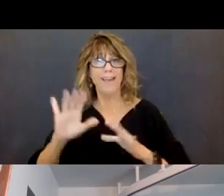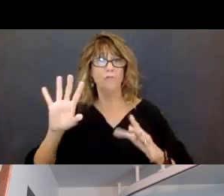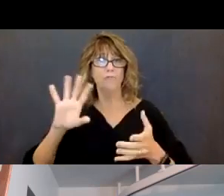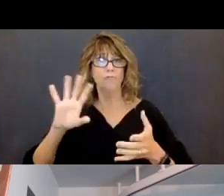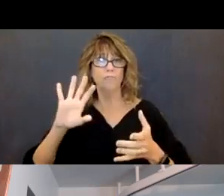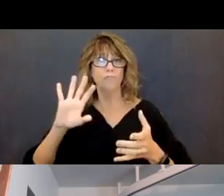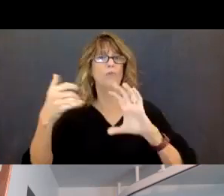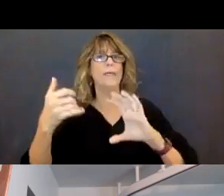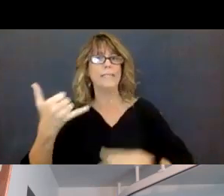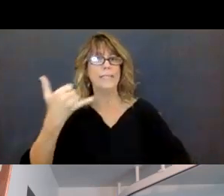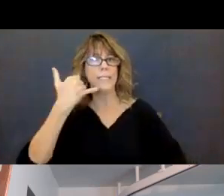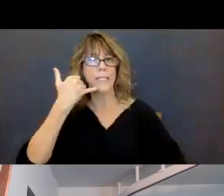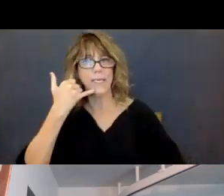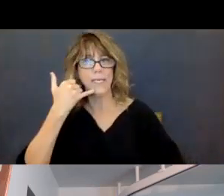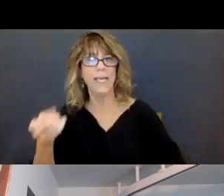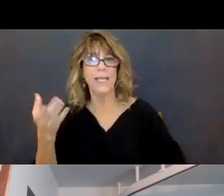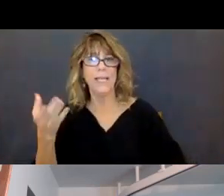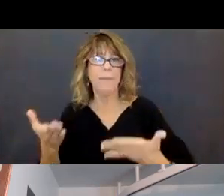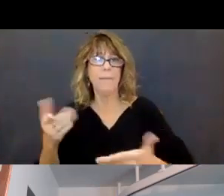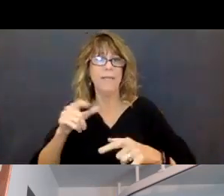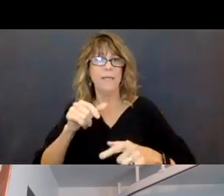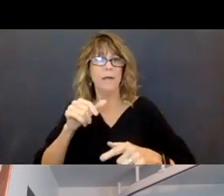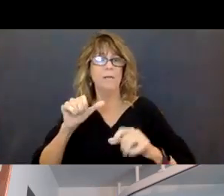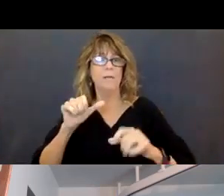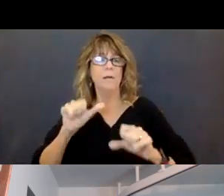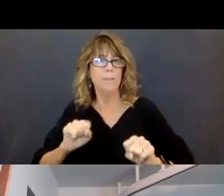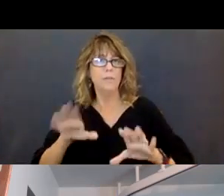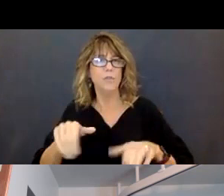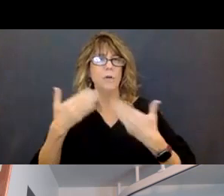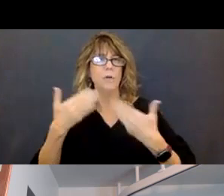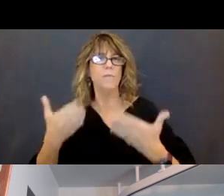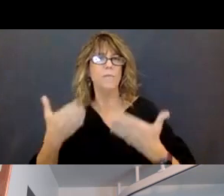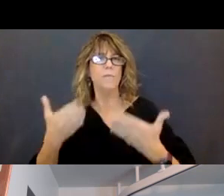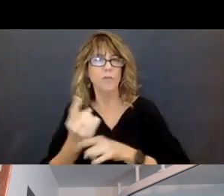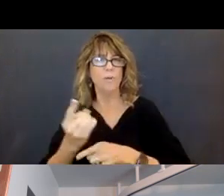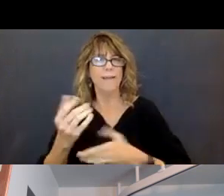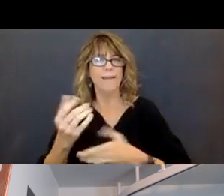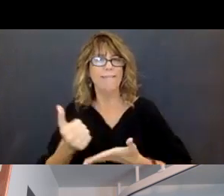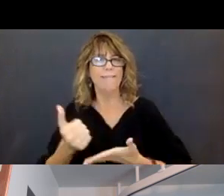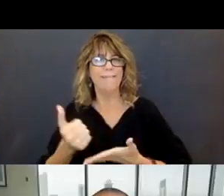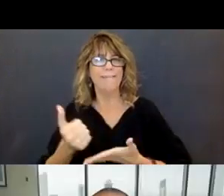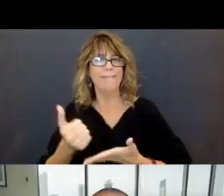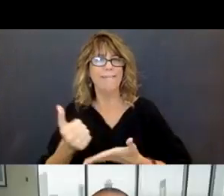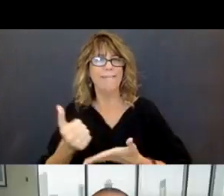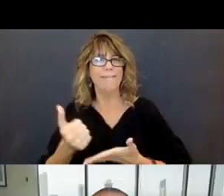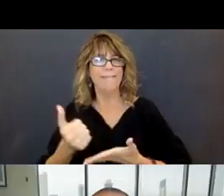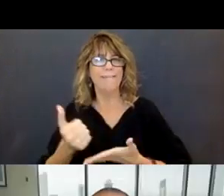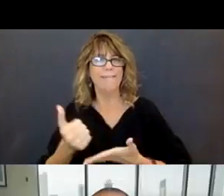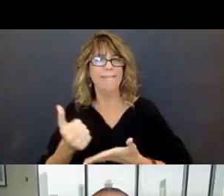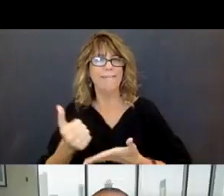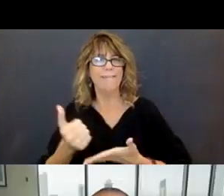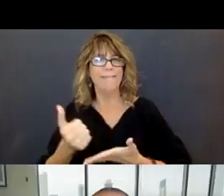equipped to provide verbal assistance over the phone to assist the person in dealing with that